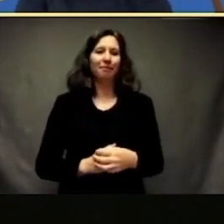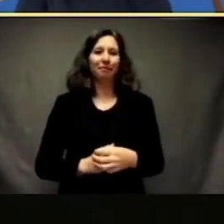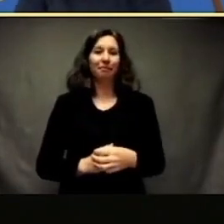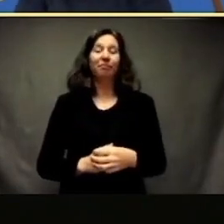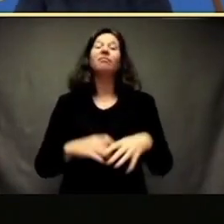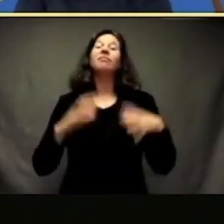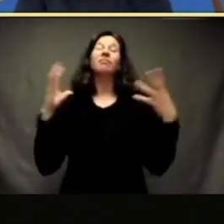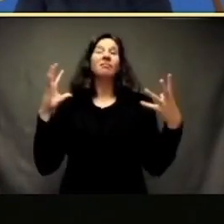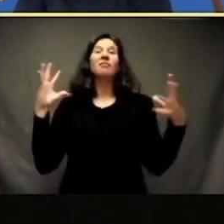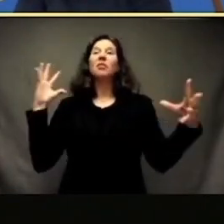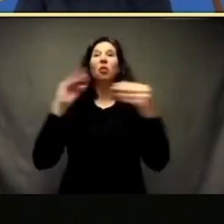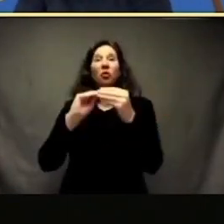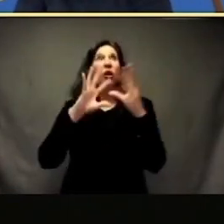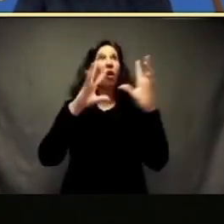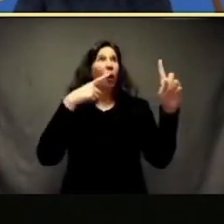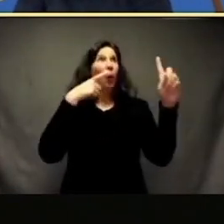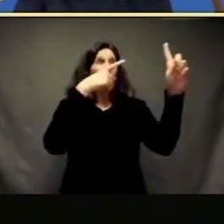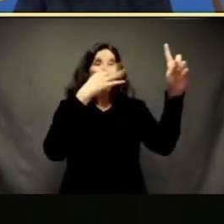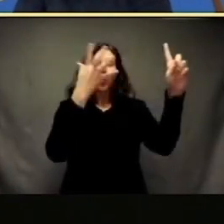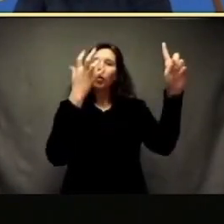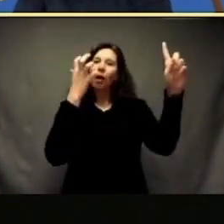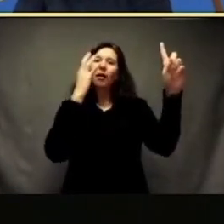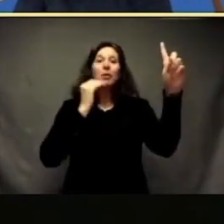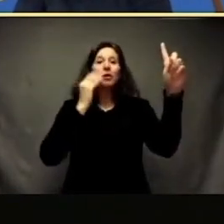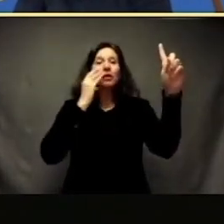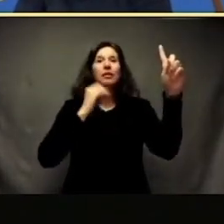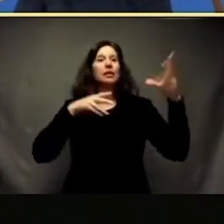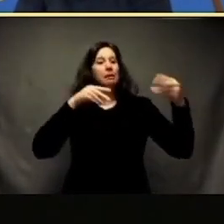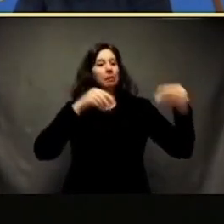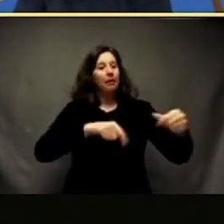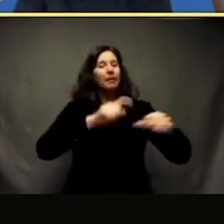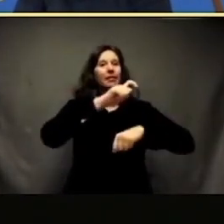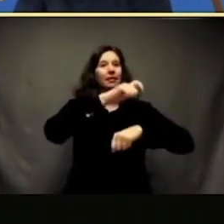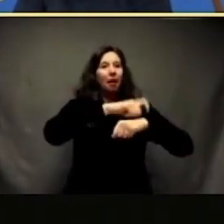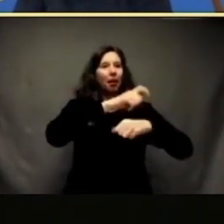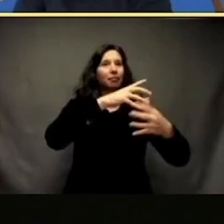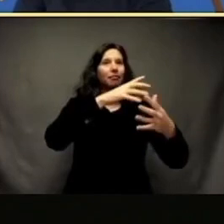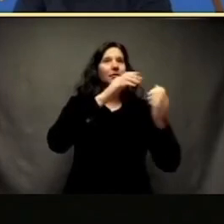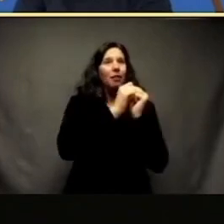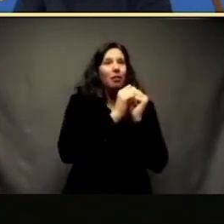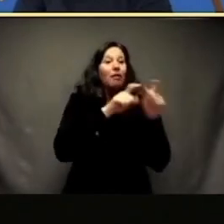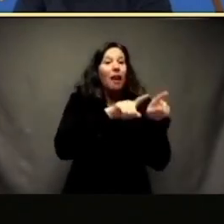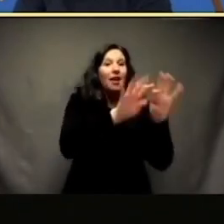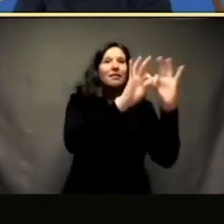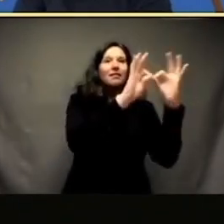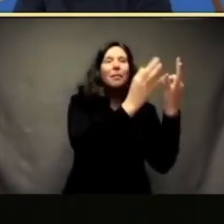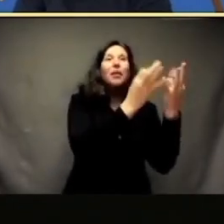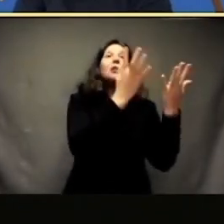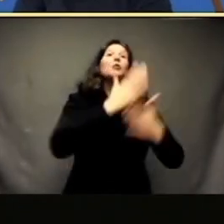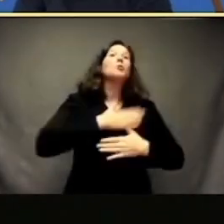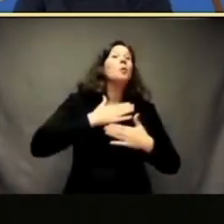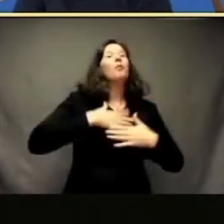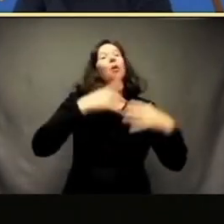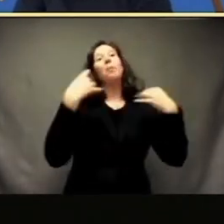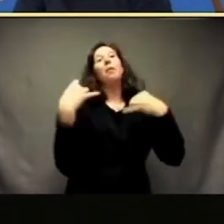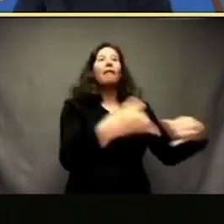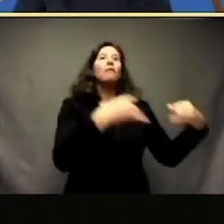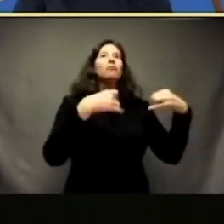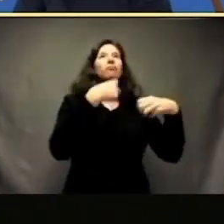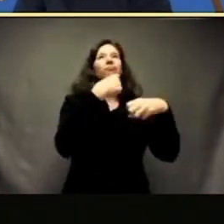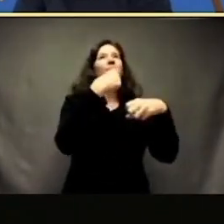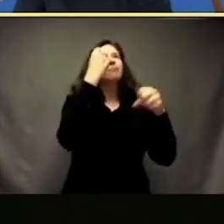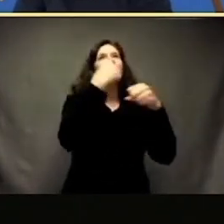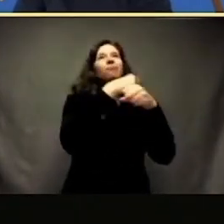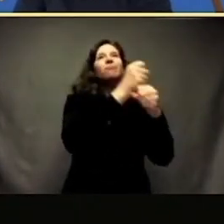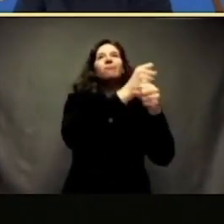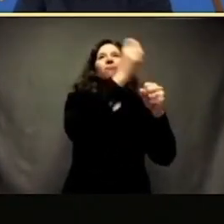Overall, we want to create an experience that's about spending time together as a family, a joyful, playful, and creative learning experience